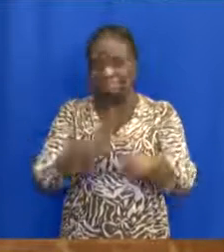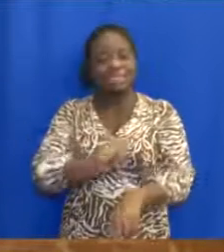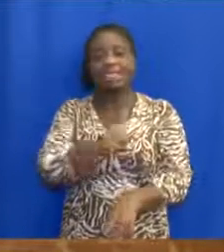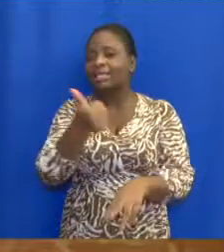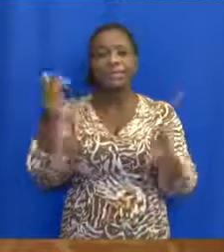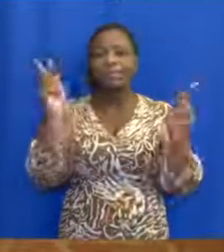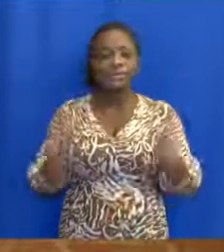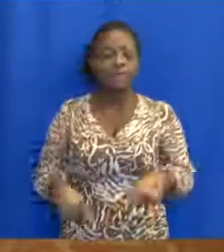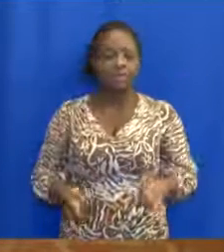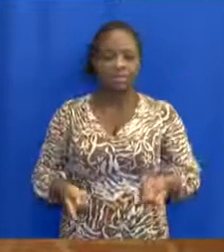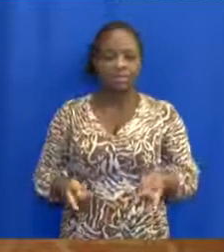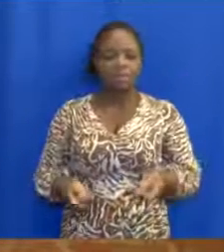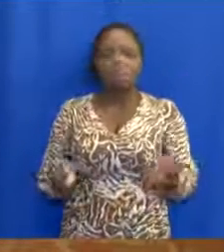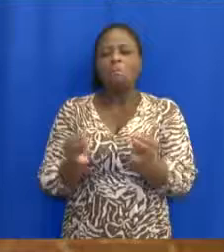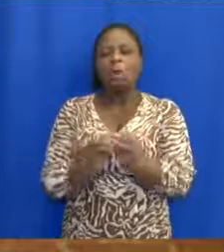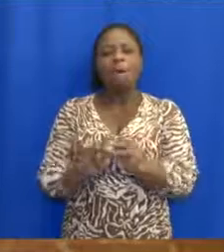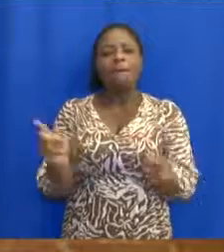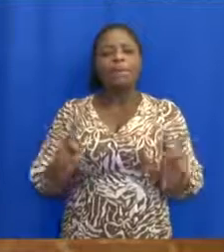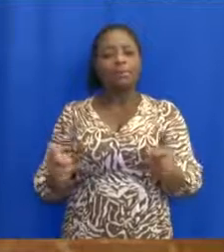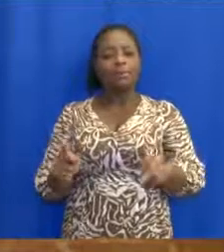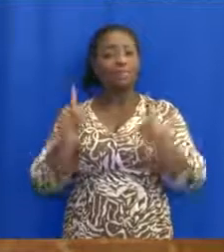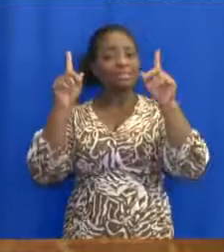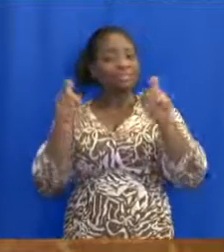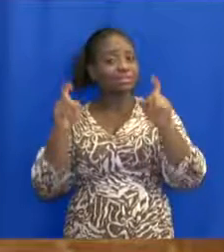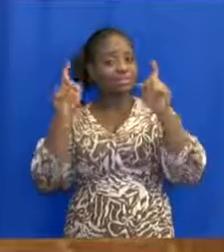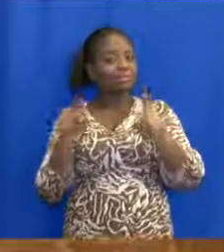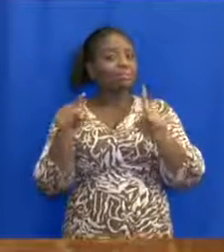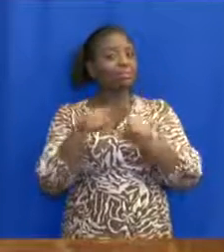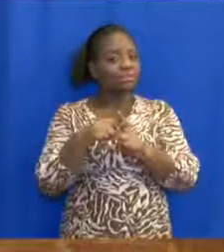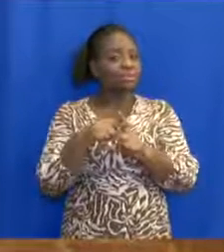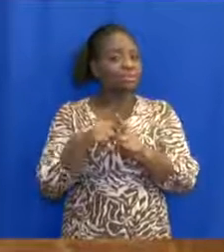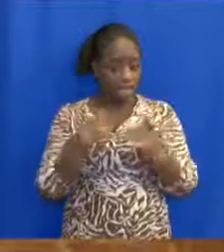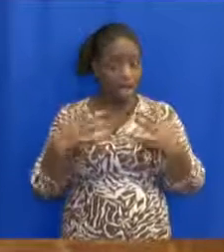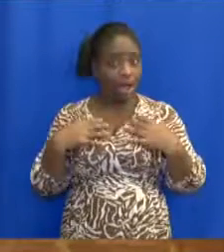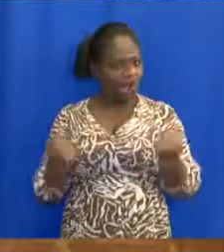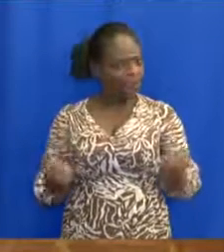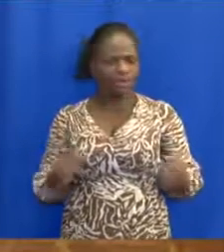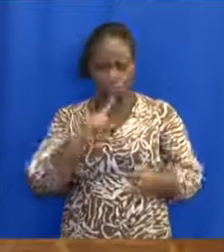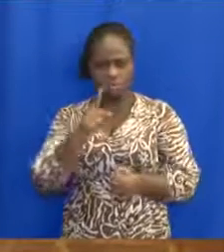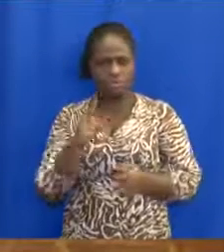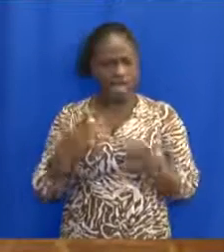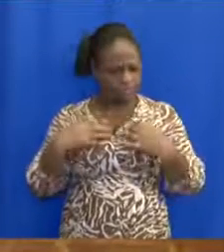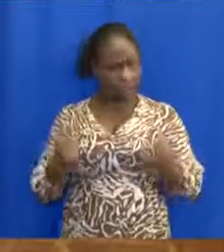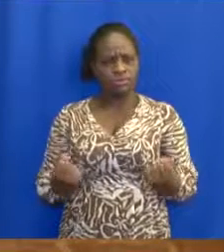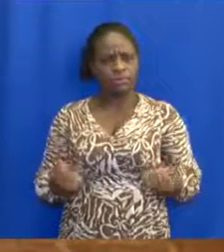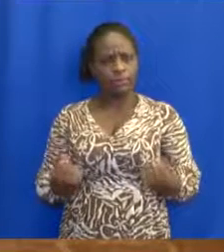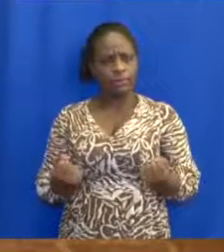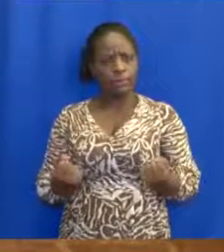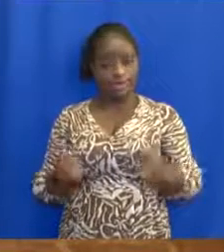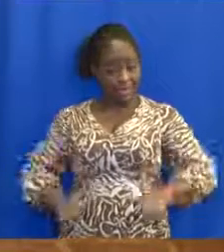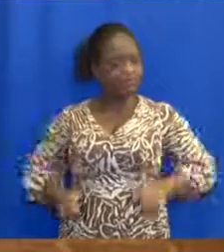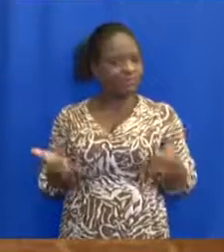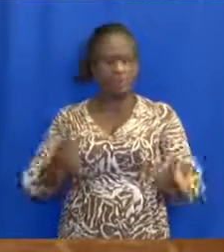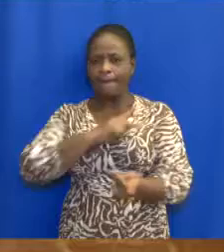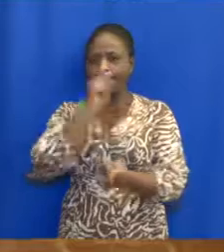persons, and the overwhelming majority of persons who have tested positive recover, indeed have recovered, and are